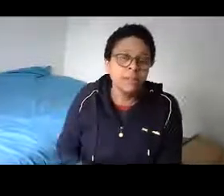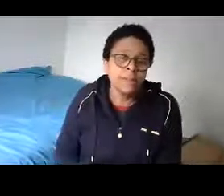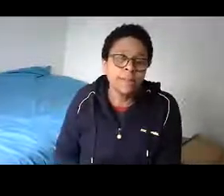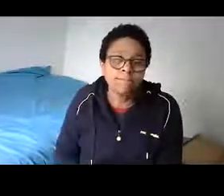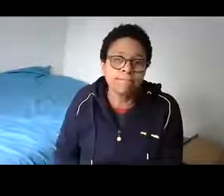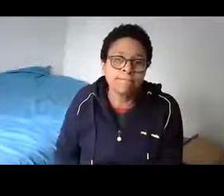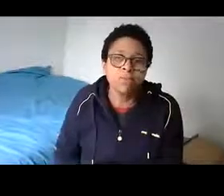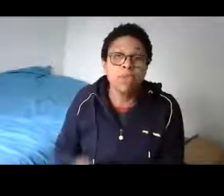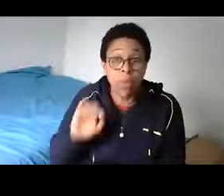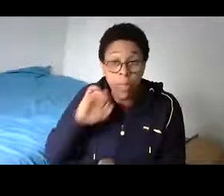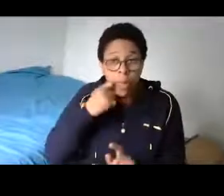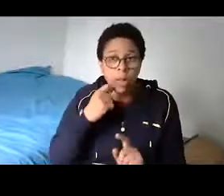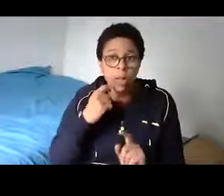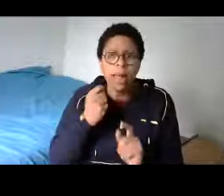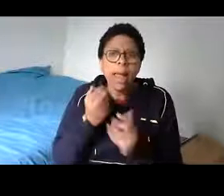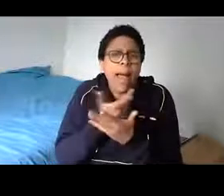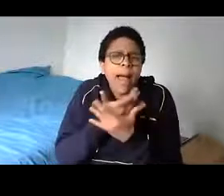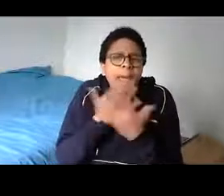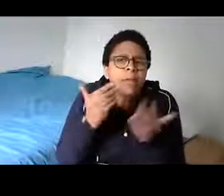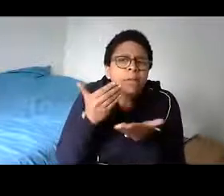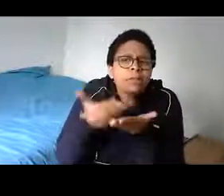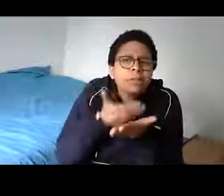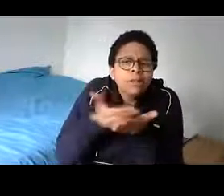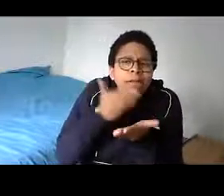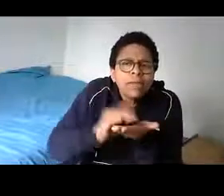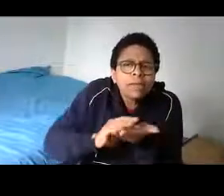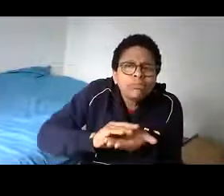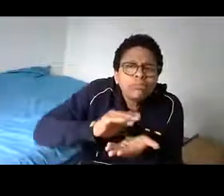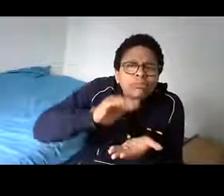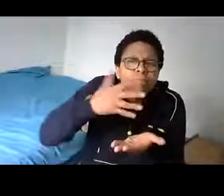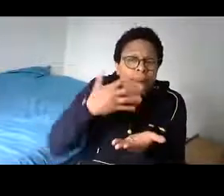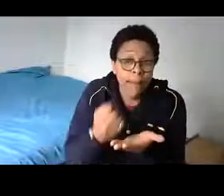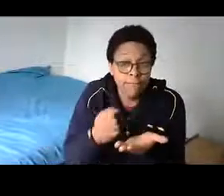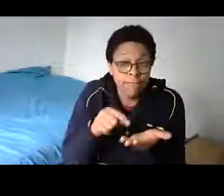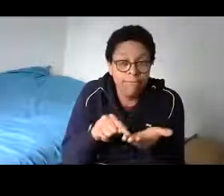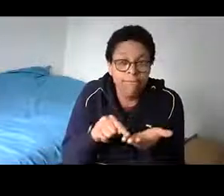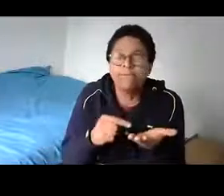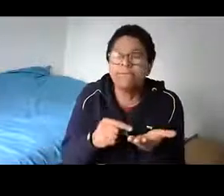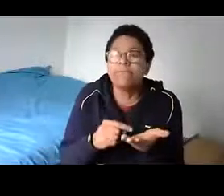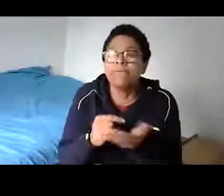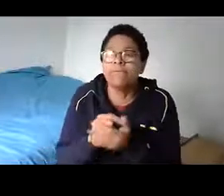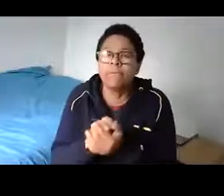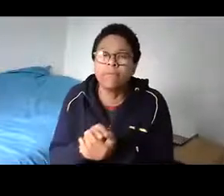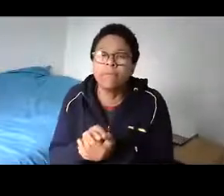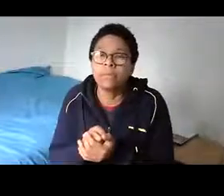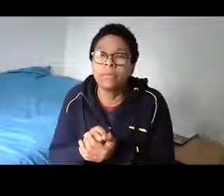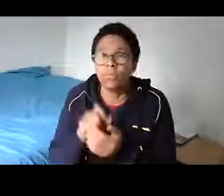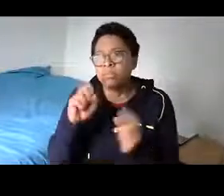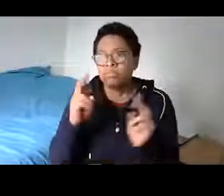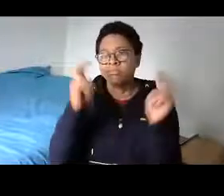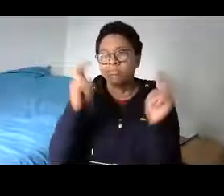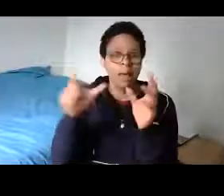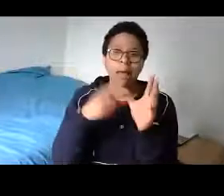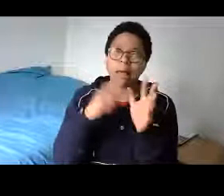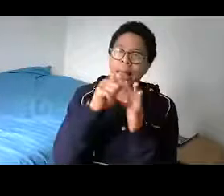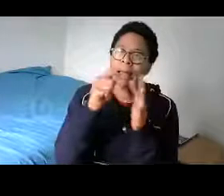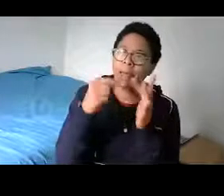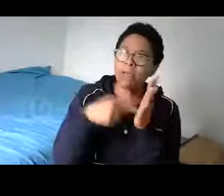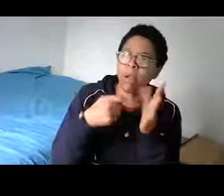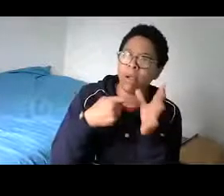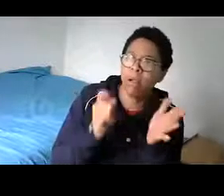Capital, so how much savings you've got, and income. And so capital, there are upper